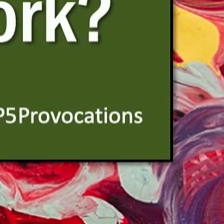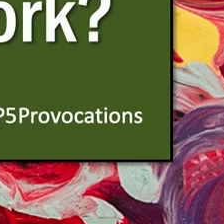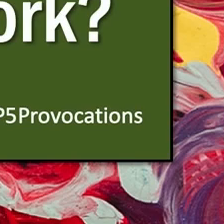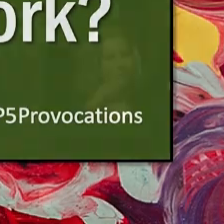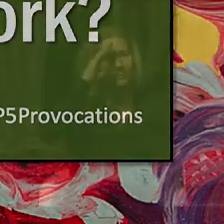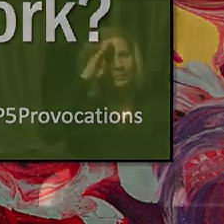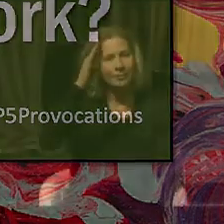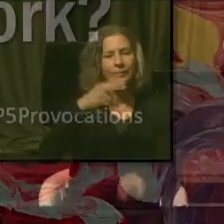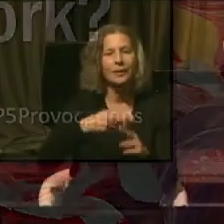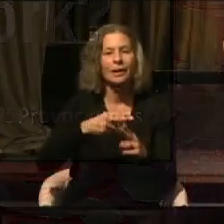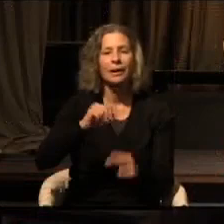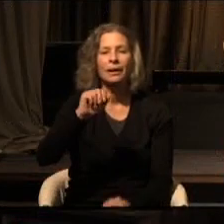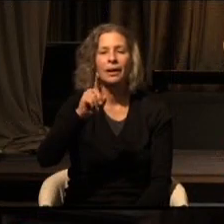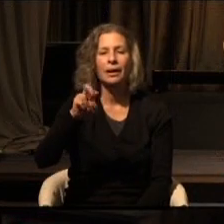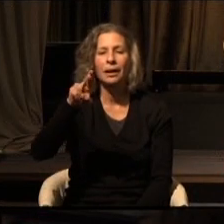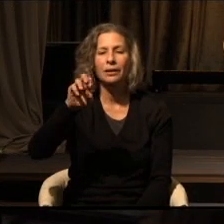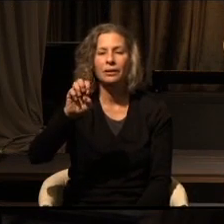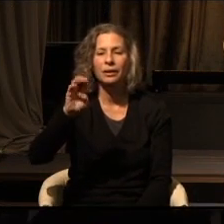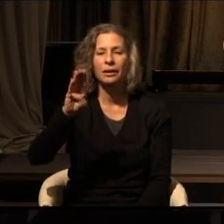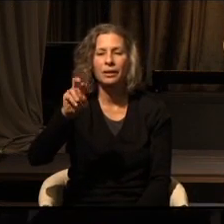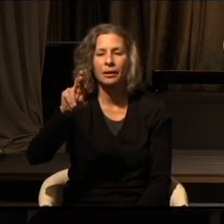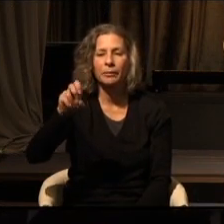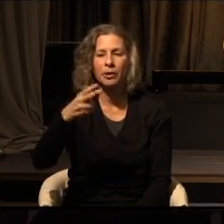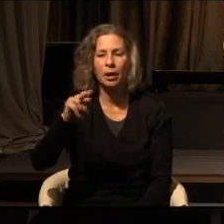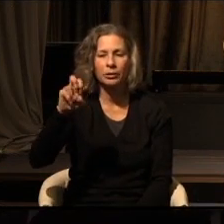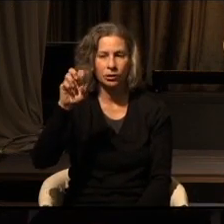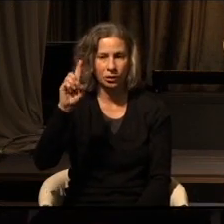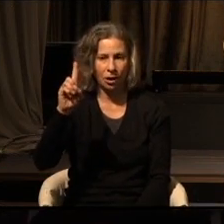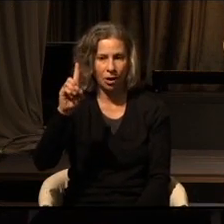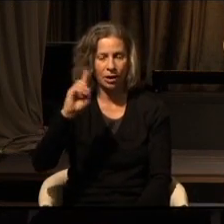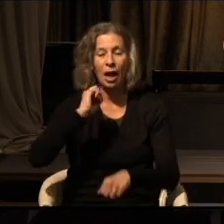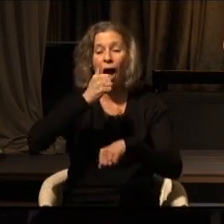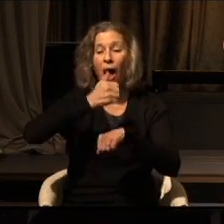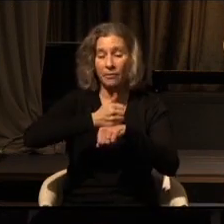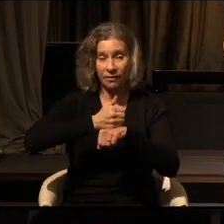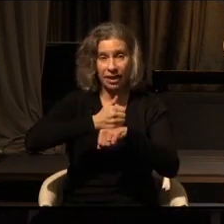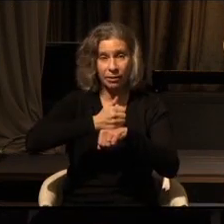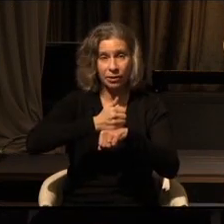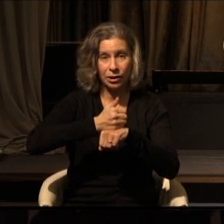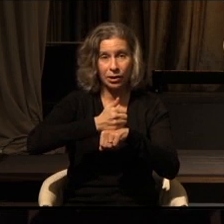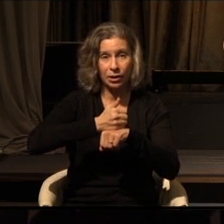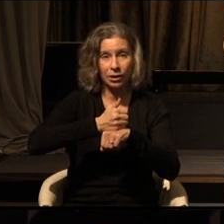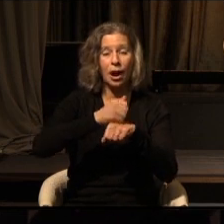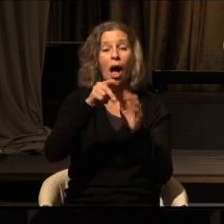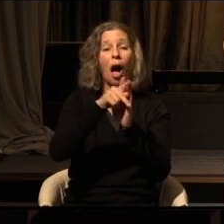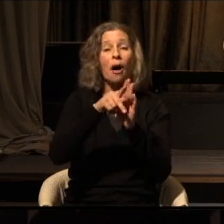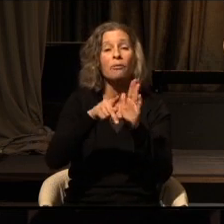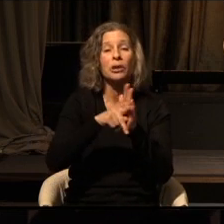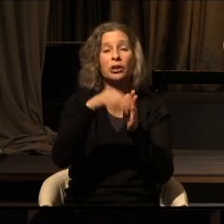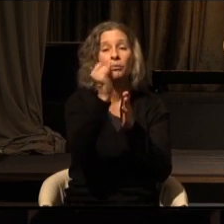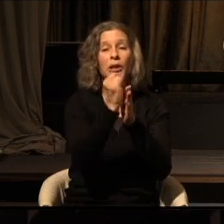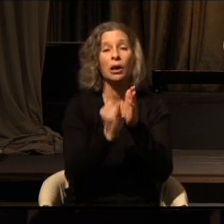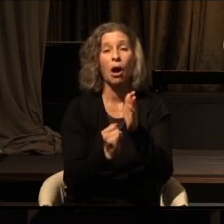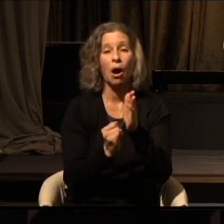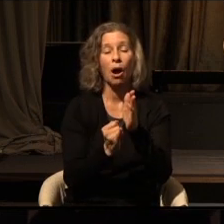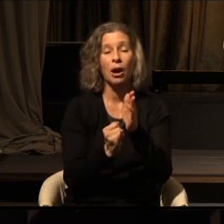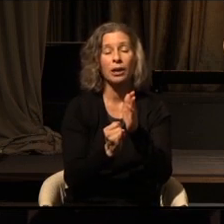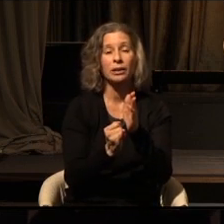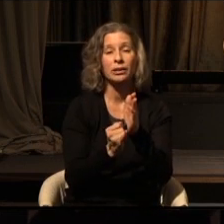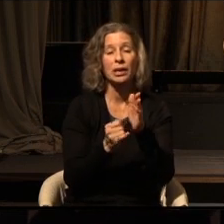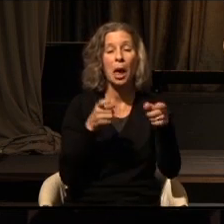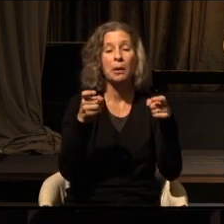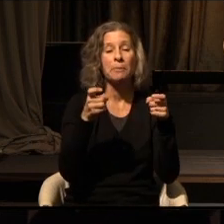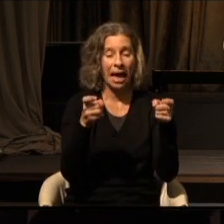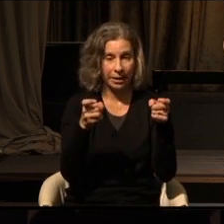Hello, my name is Andre Bouchard. I am the founder and principal of Walrus Arts Management and Consulting, also known as the Indigenous